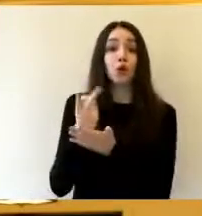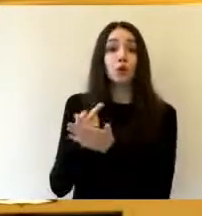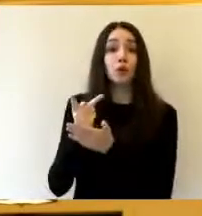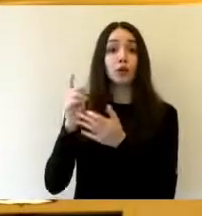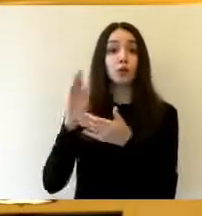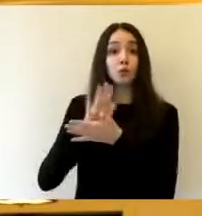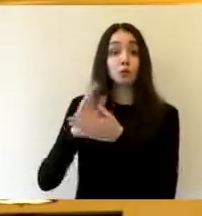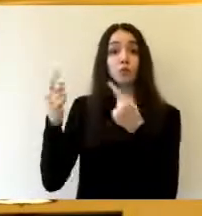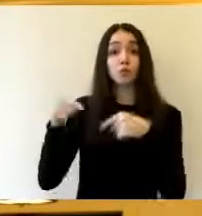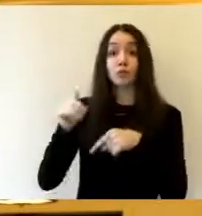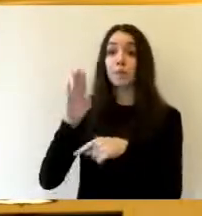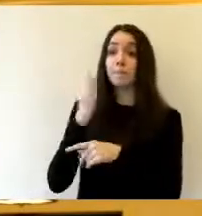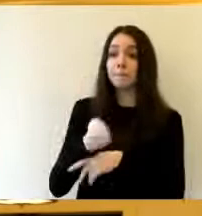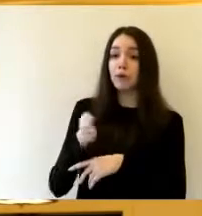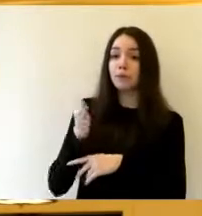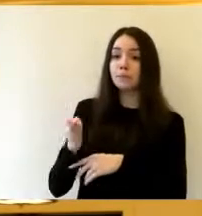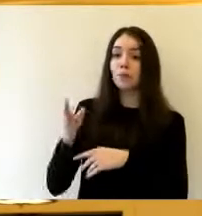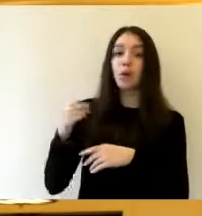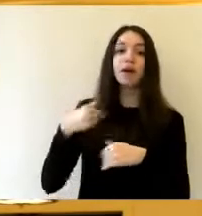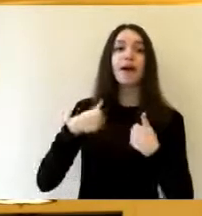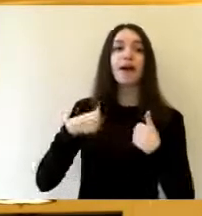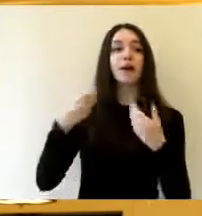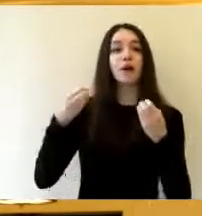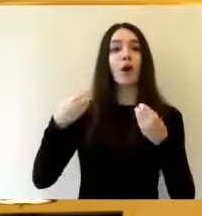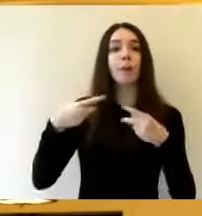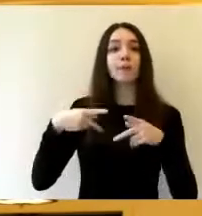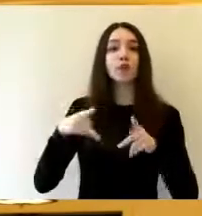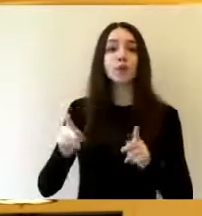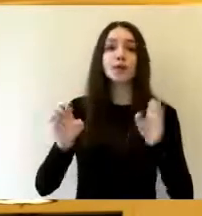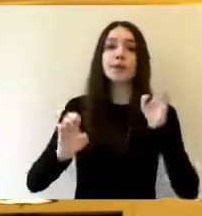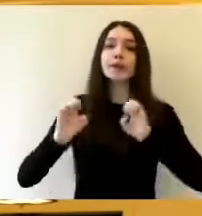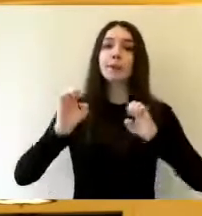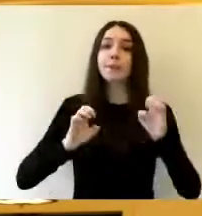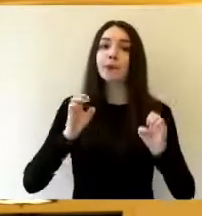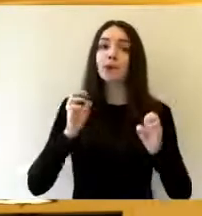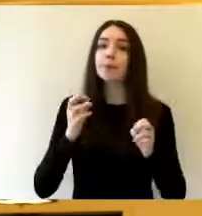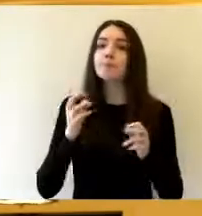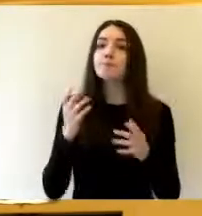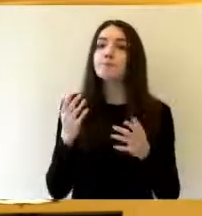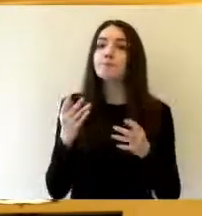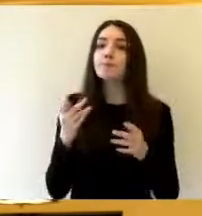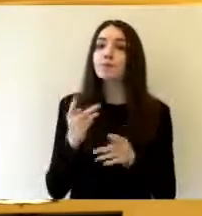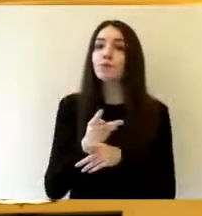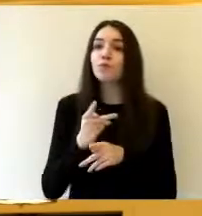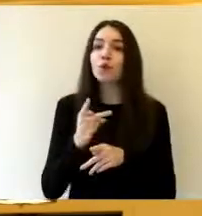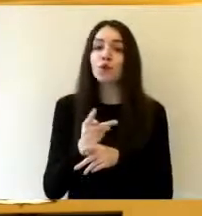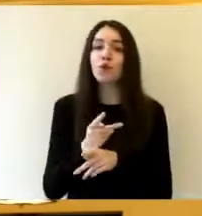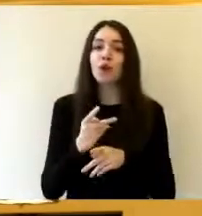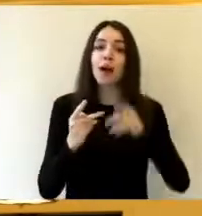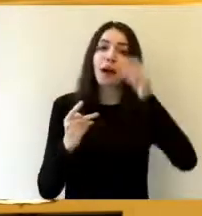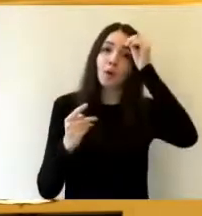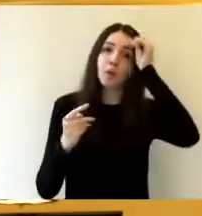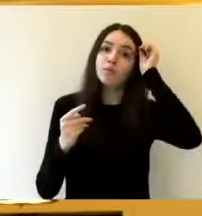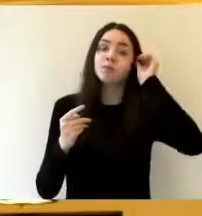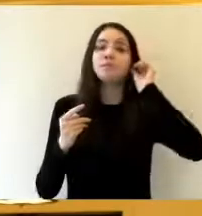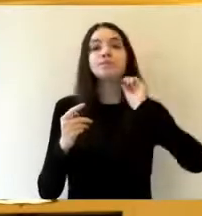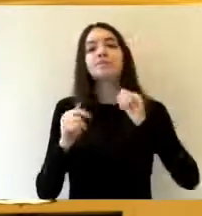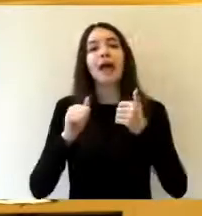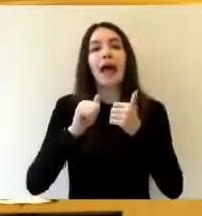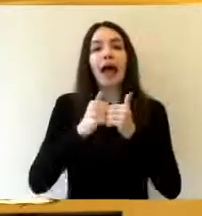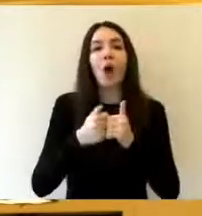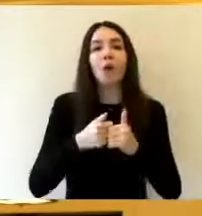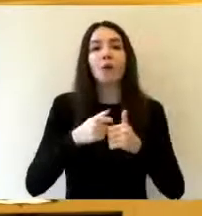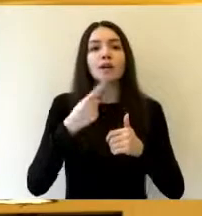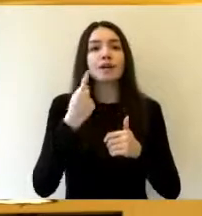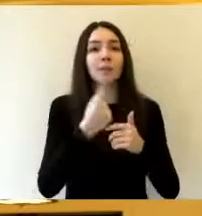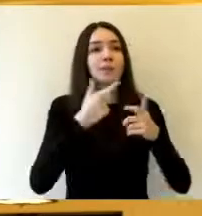Sculpture, it gave me this opportunity to experiment with this idea of trying to bring things small, confine the scale to a very humanistic space, and